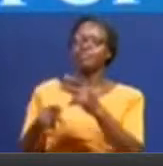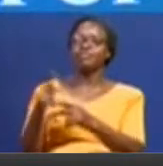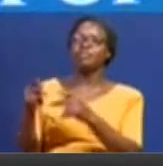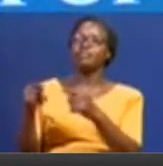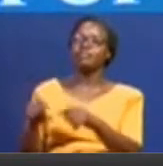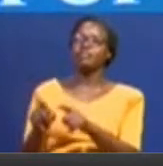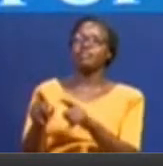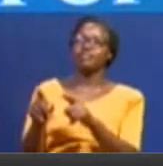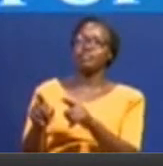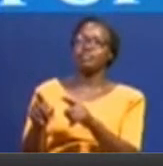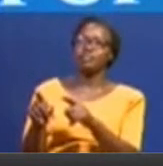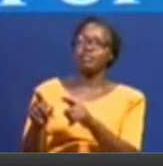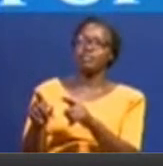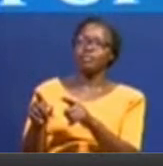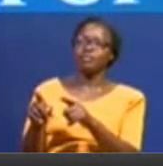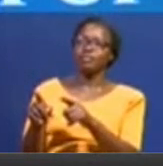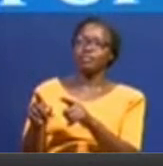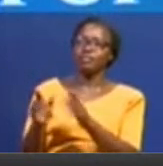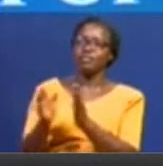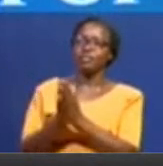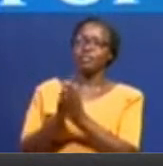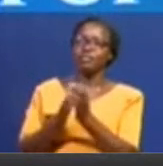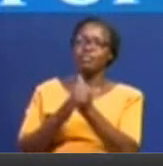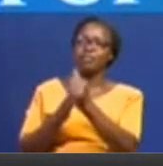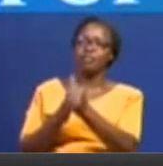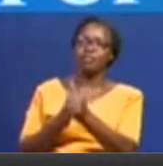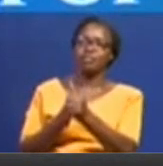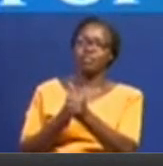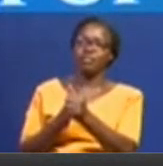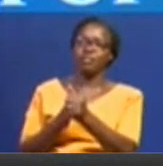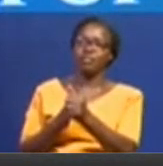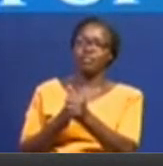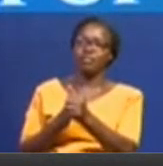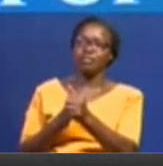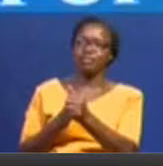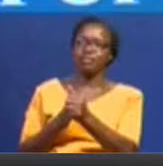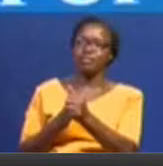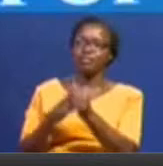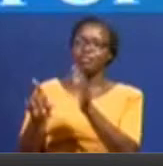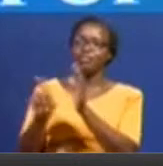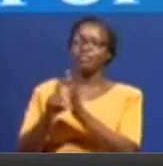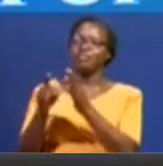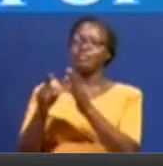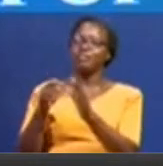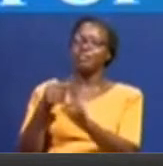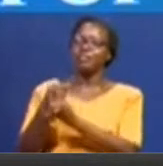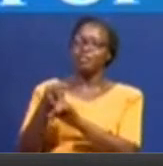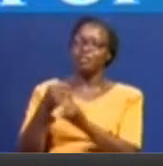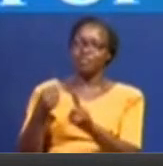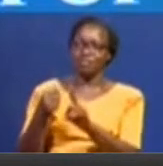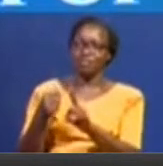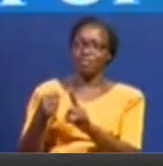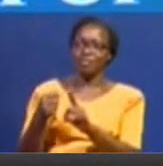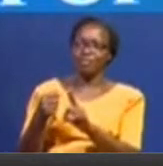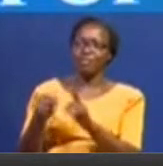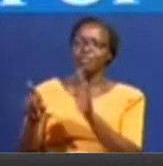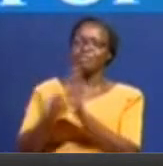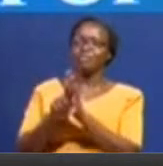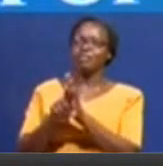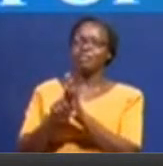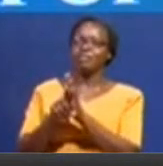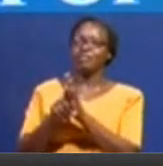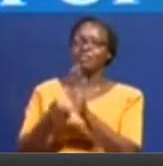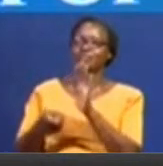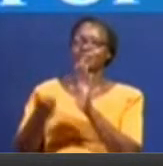itself, which he's presiding over, has a lot of legal implication and legal documents that are